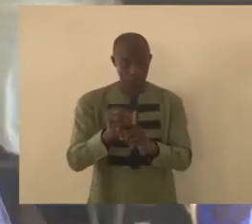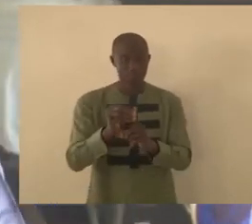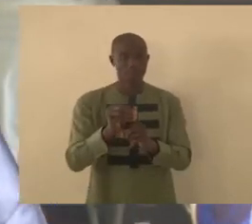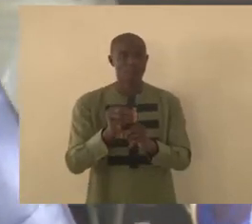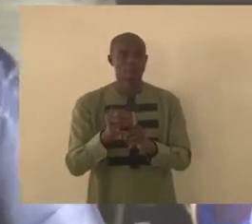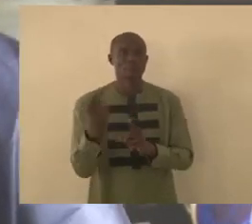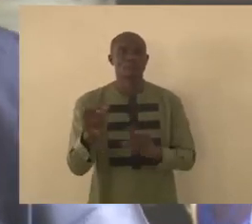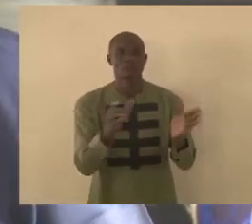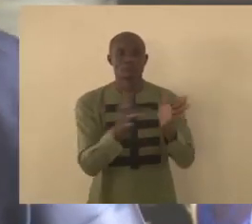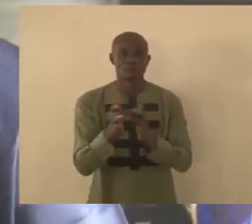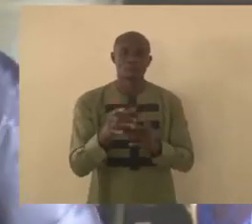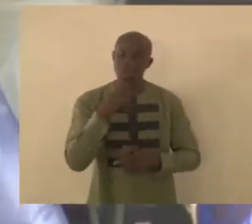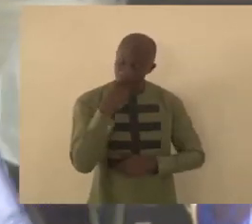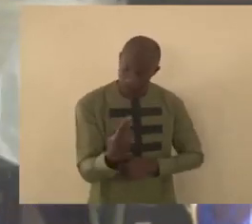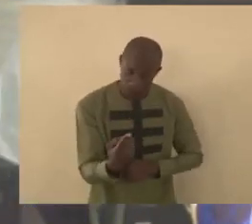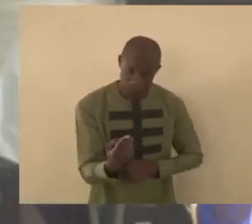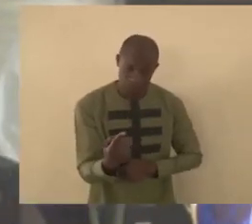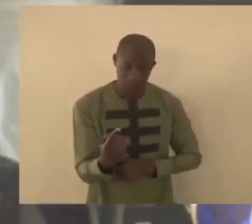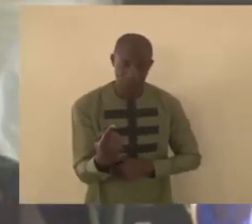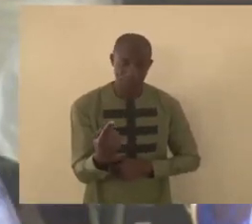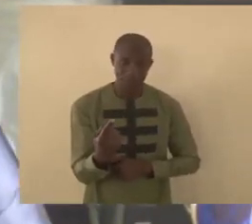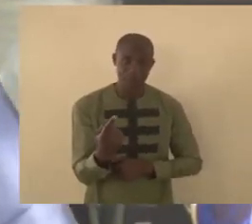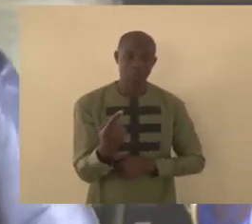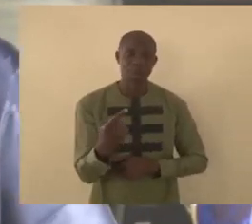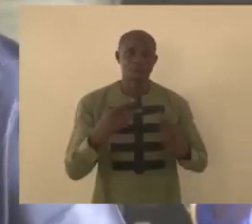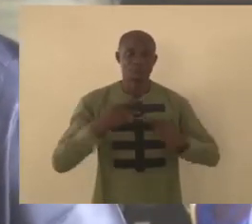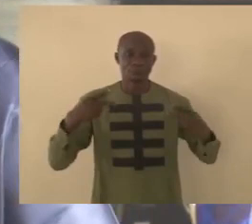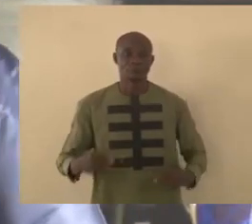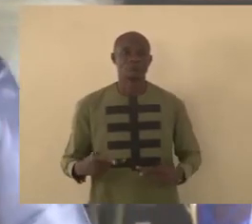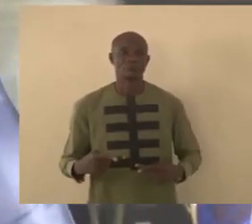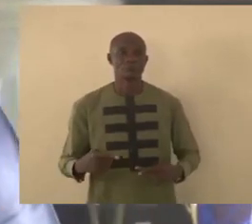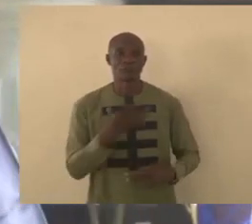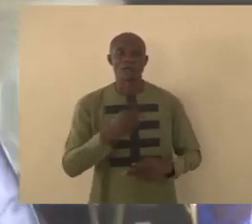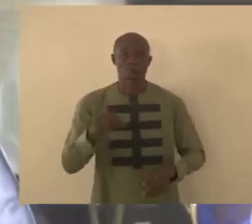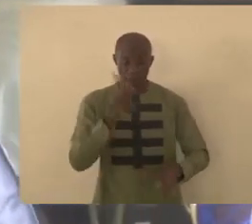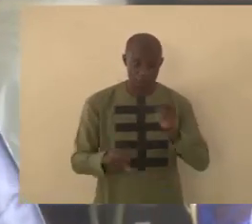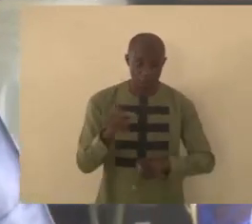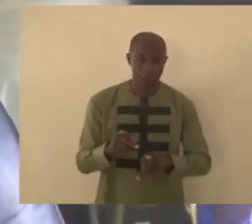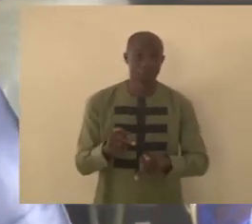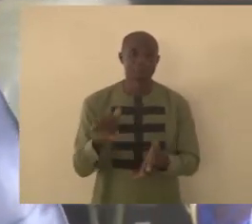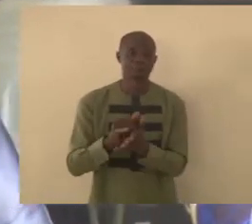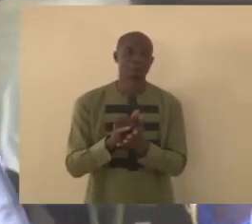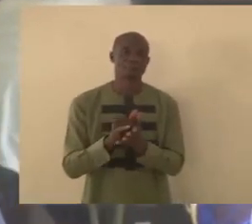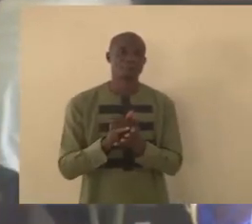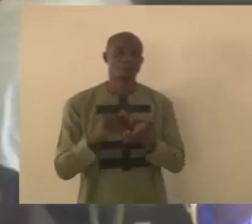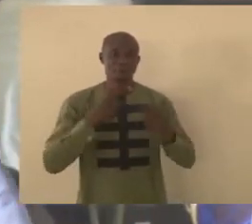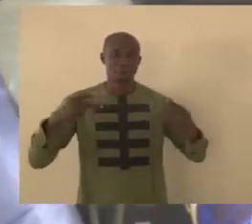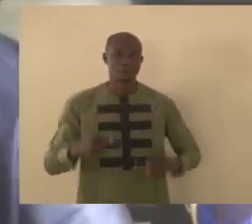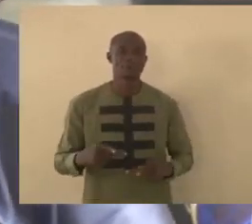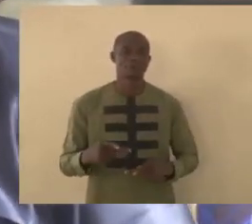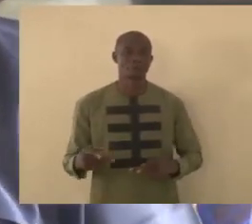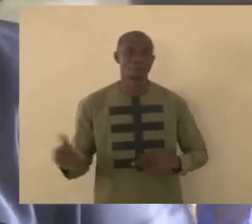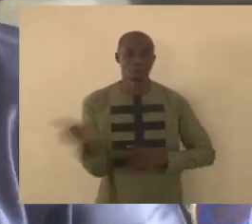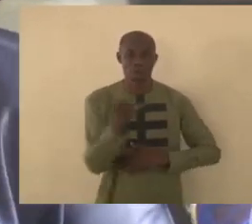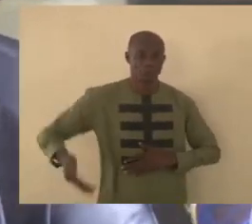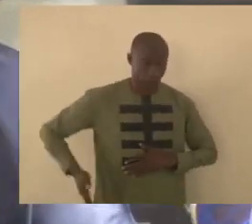too, Lord Jesus told the Pharisees, the people, that the